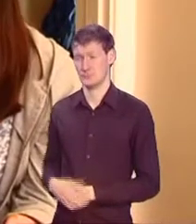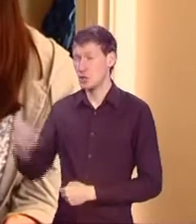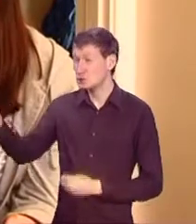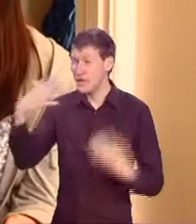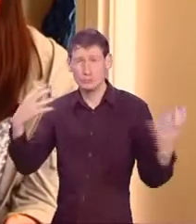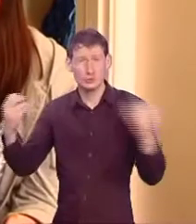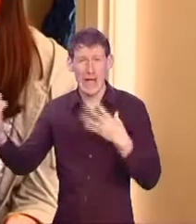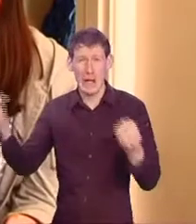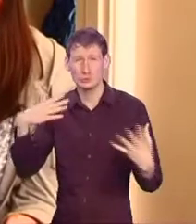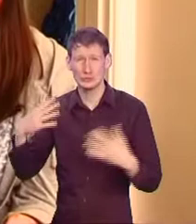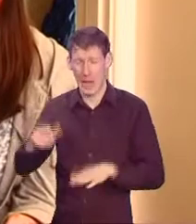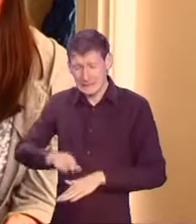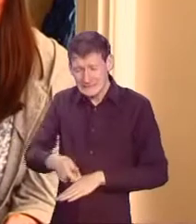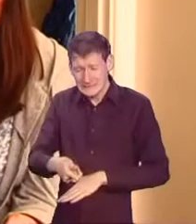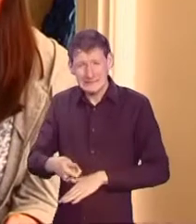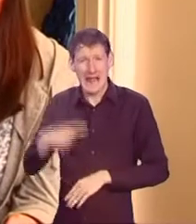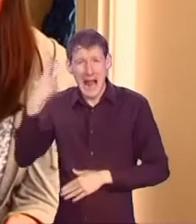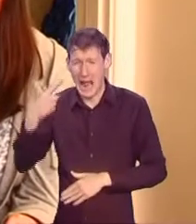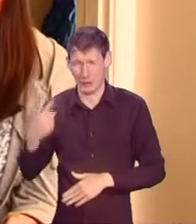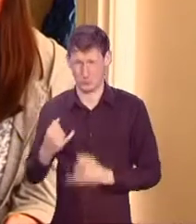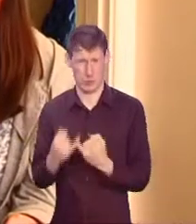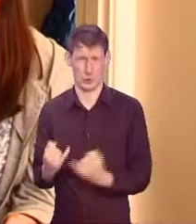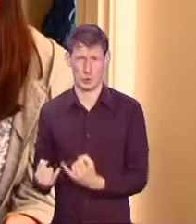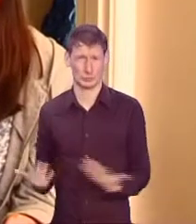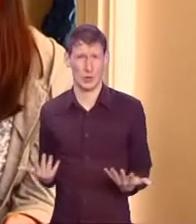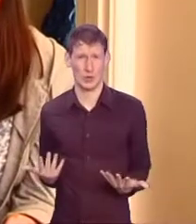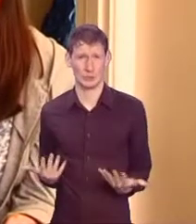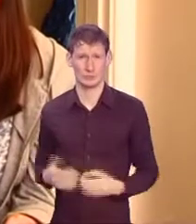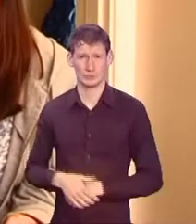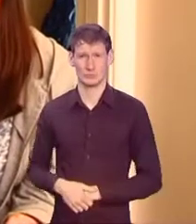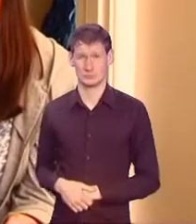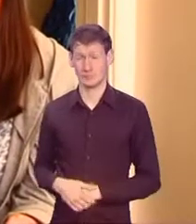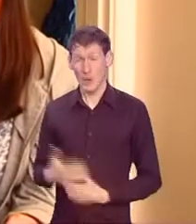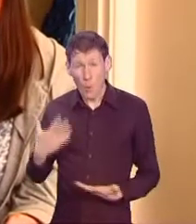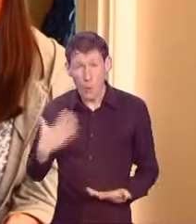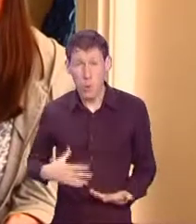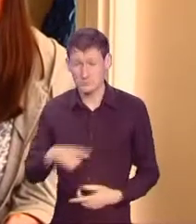Shouting or turning sound up just makes things worse. If I could